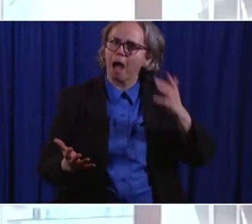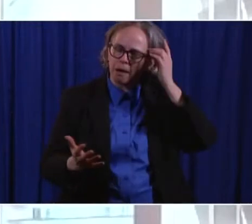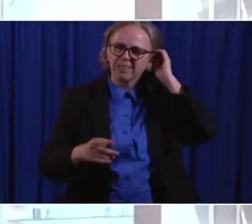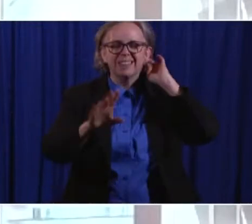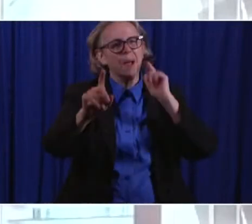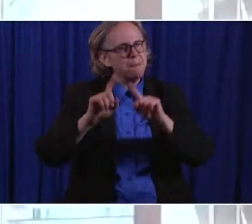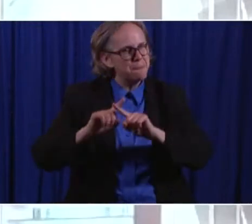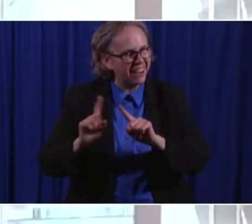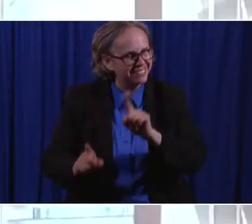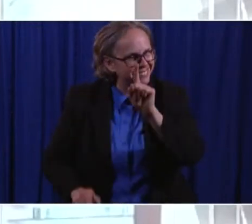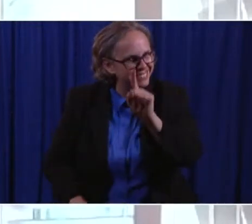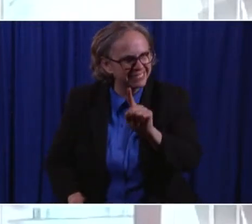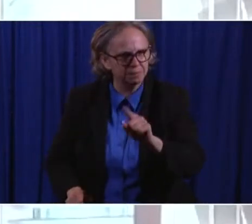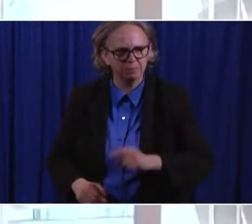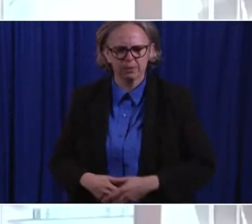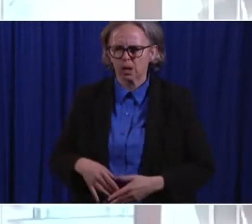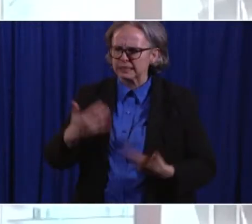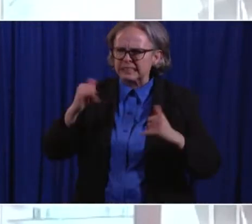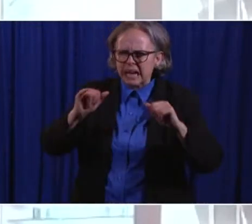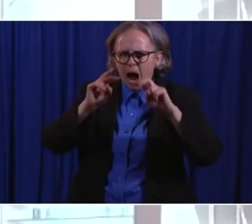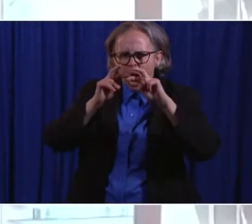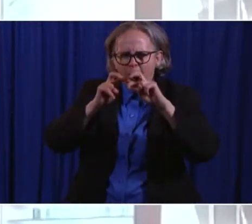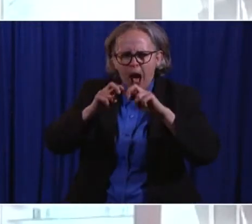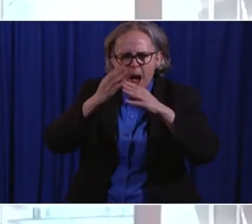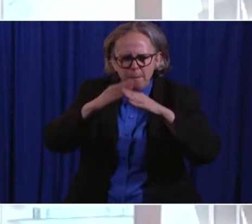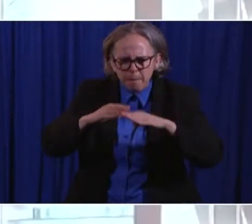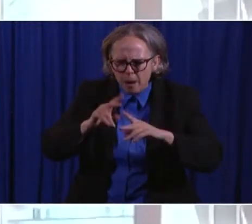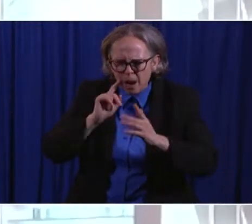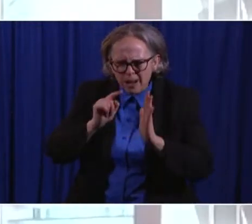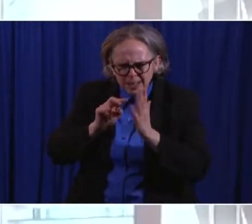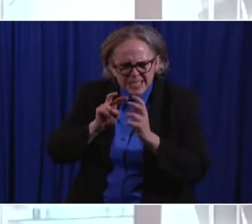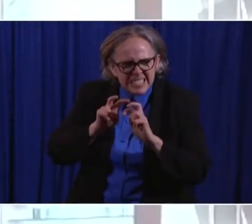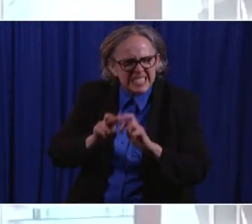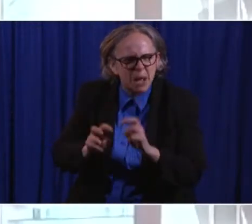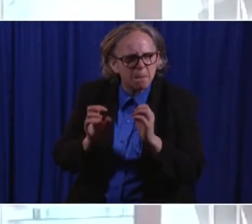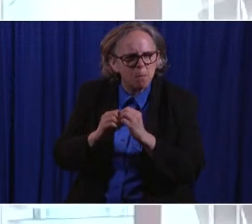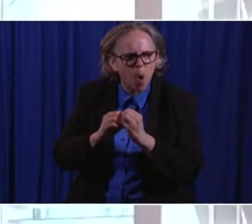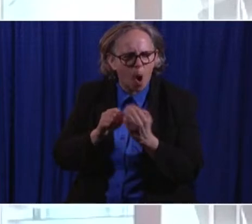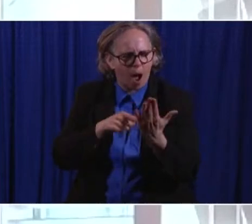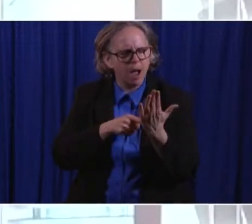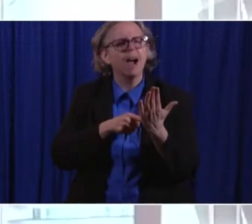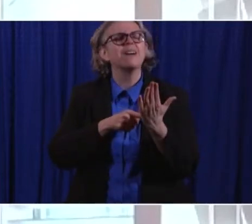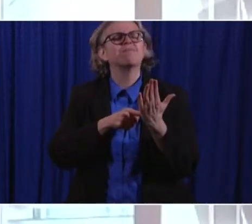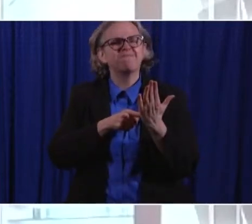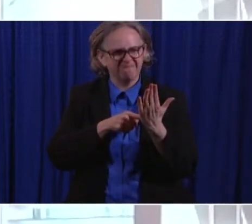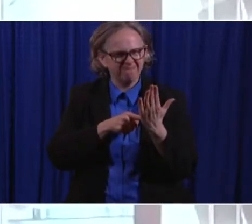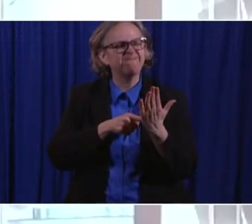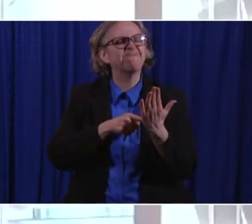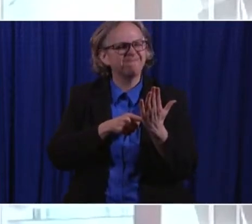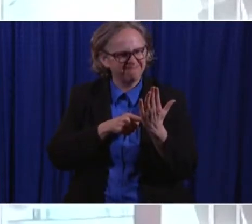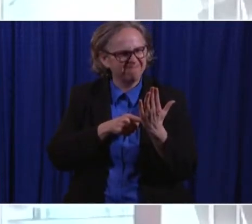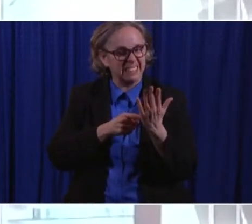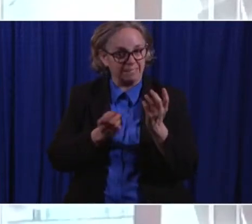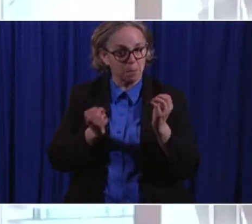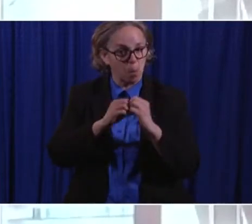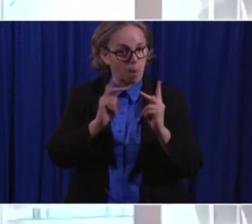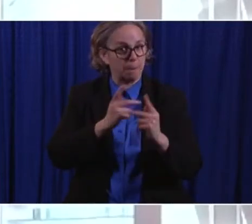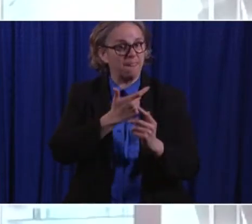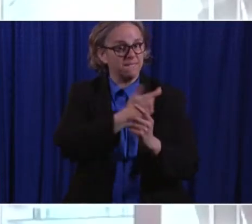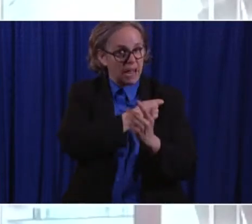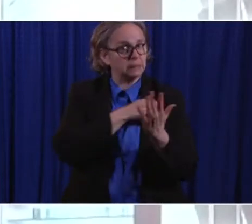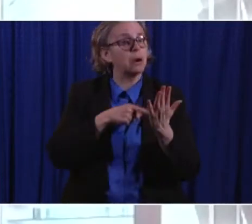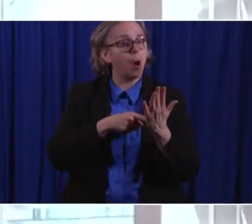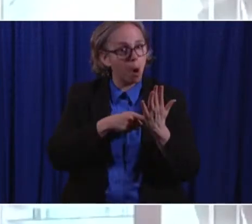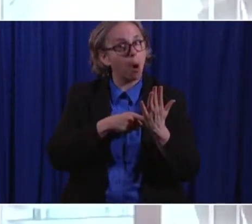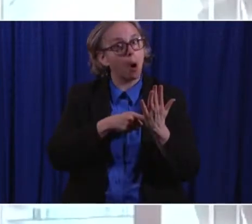showing that when you have that vaccination, it drops your statistical risk